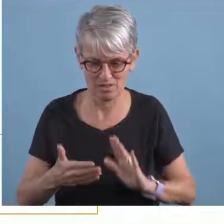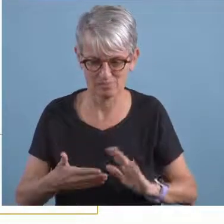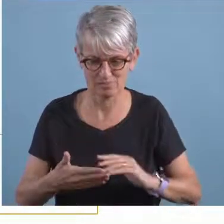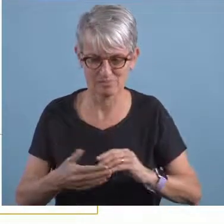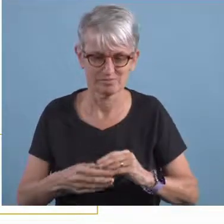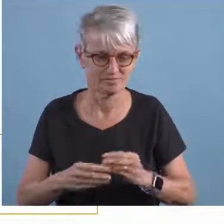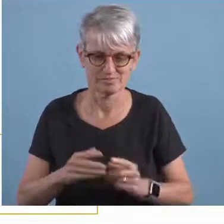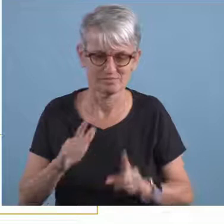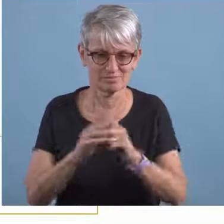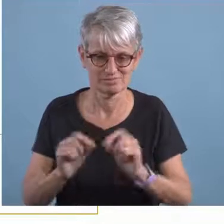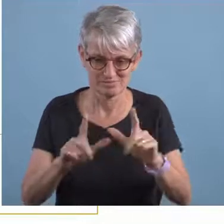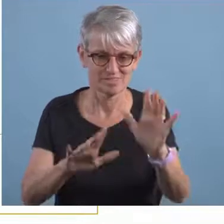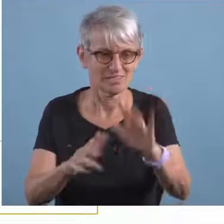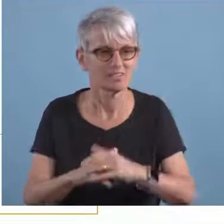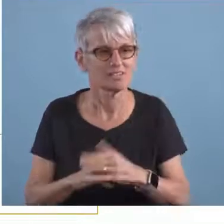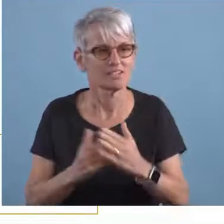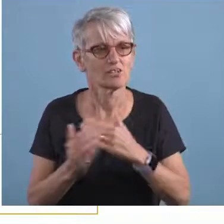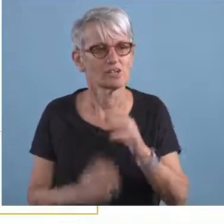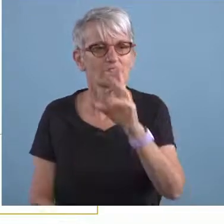my computer. This